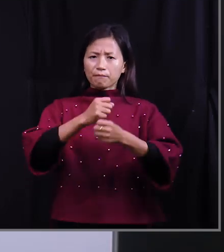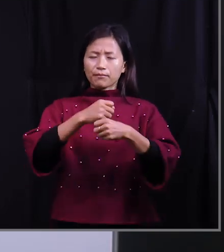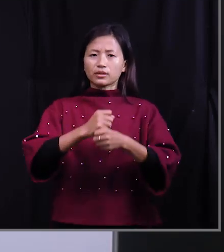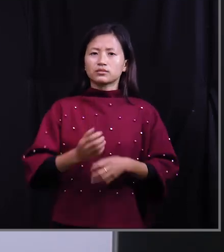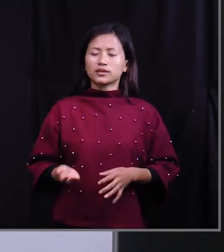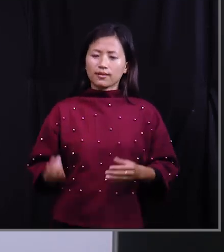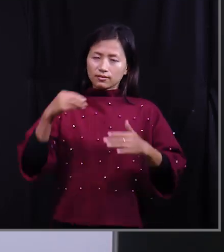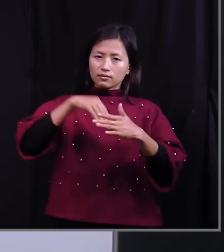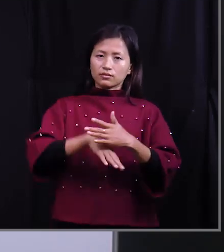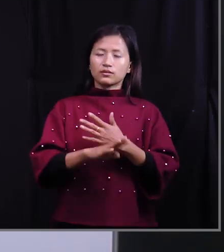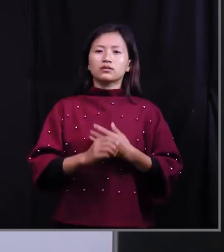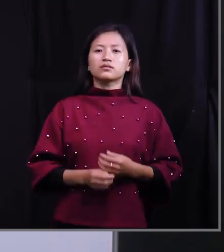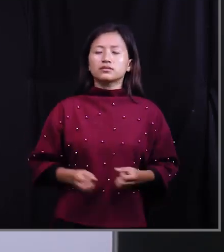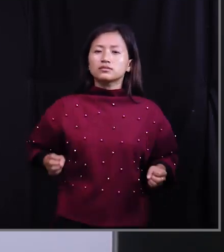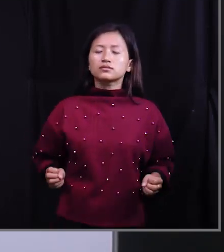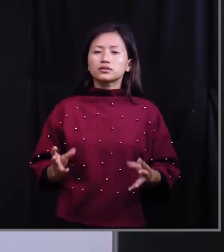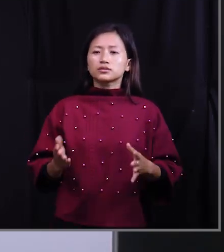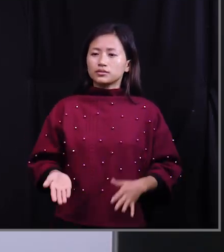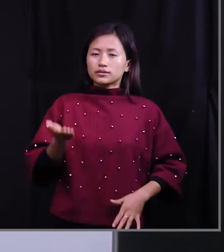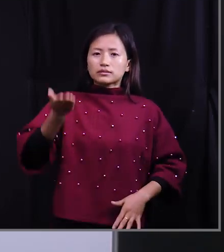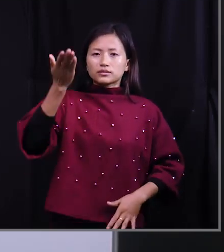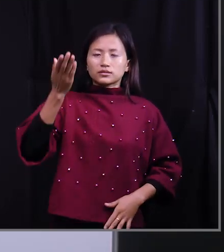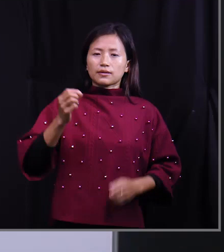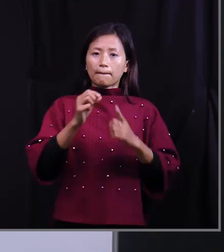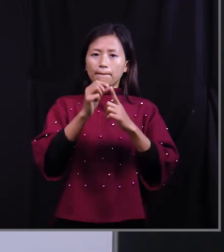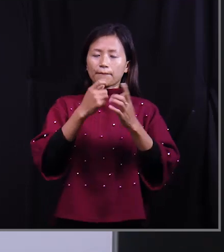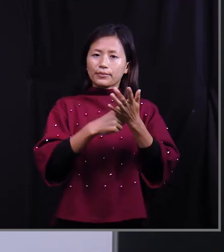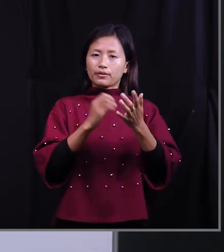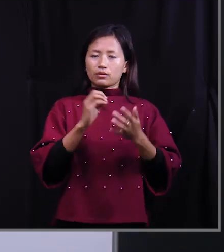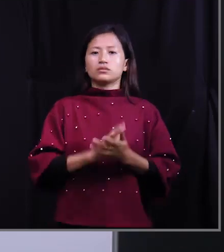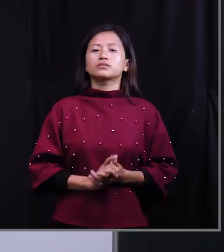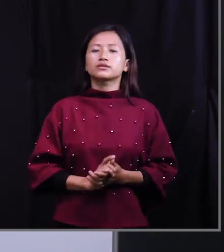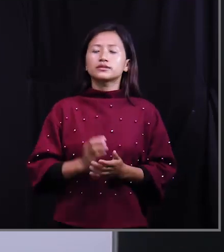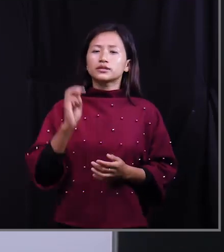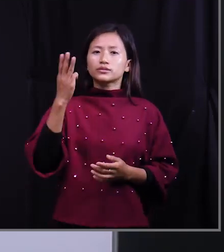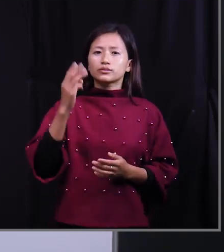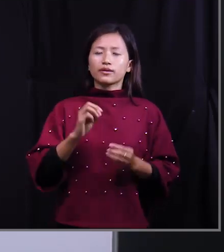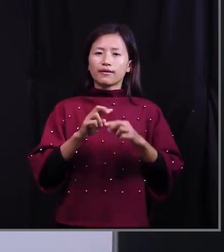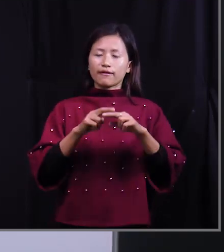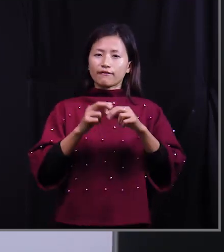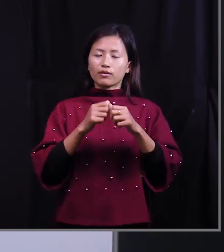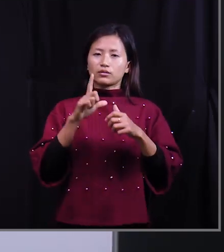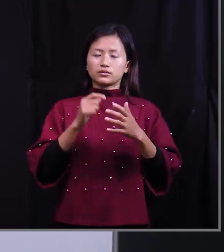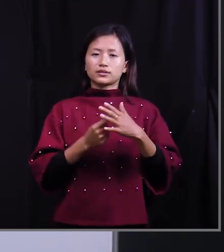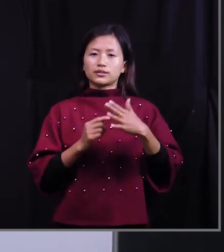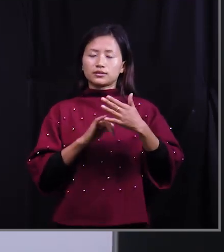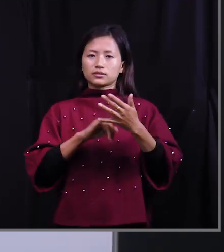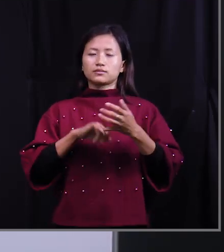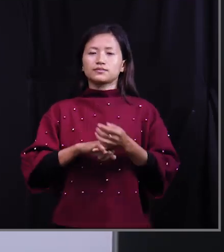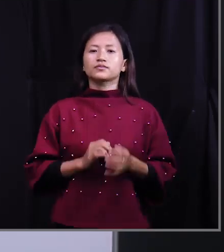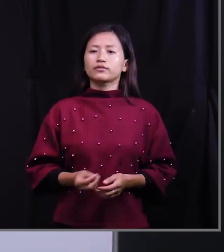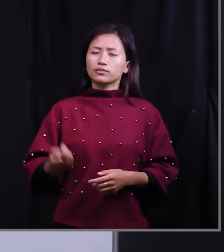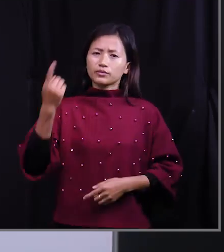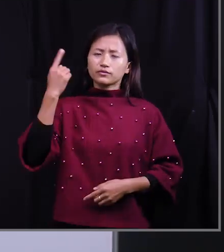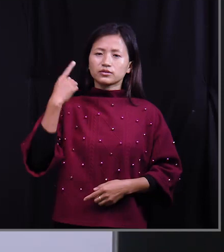they started to increase their production by 3-fold, that is 3 times more than the previous